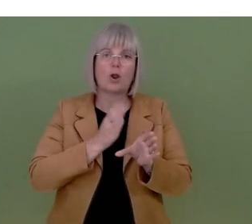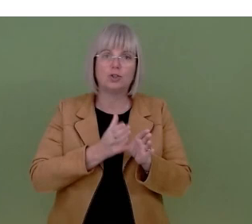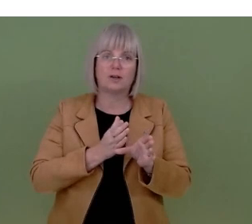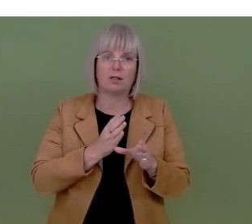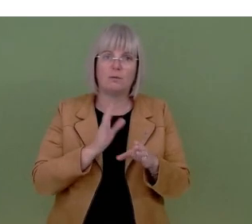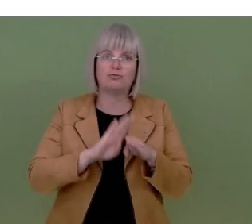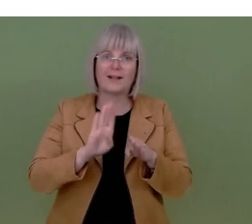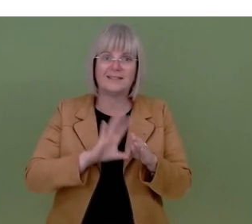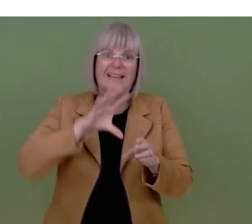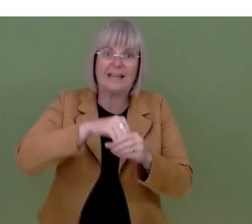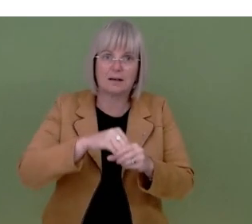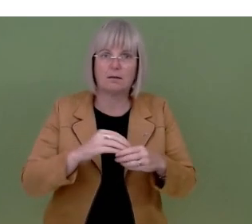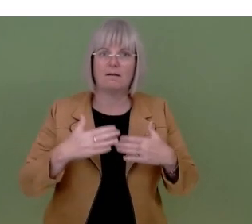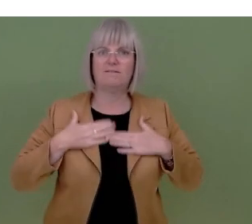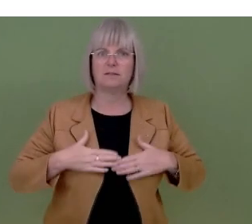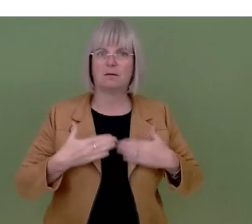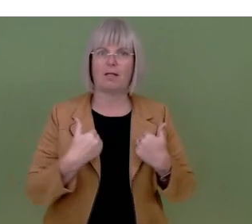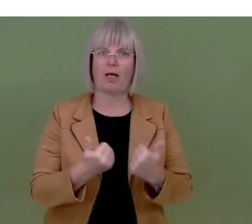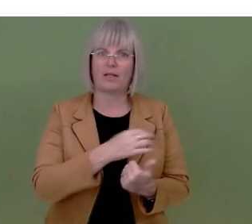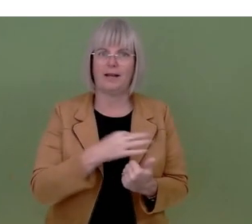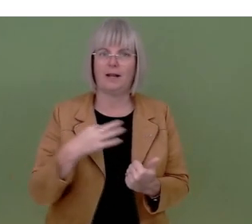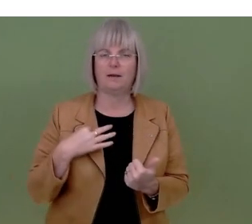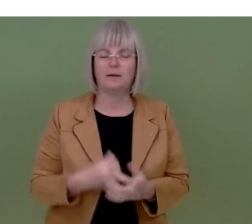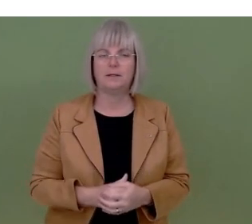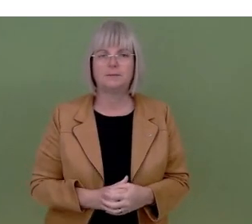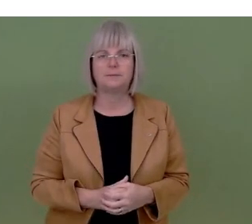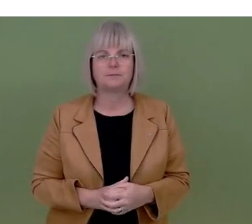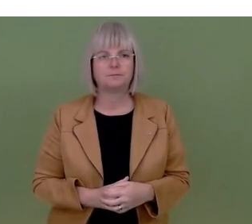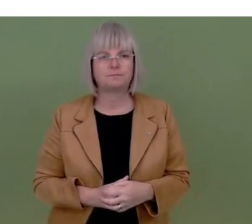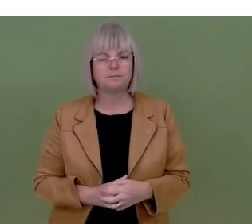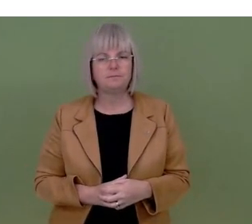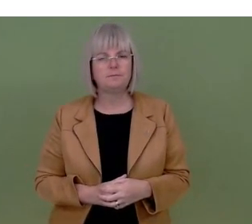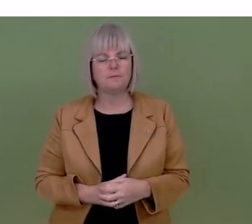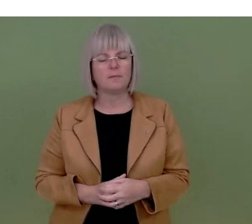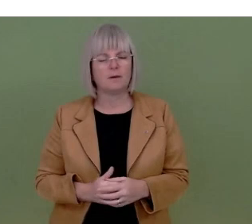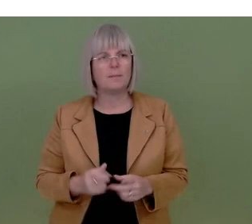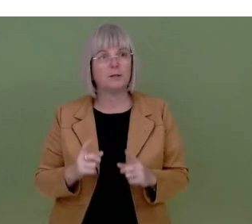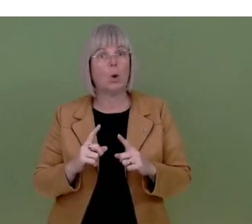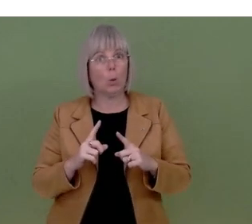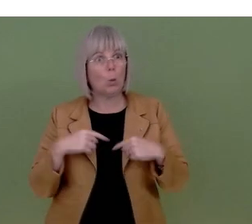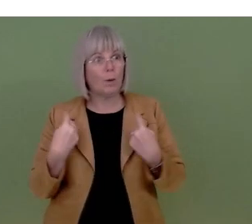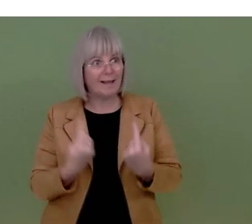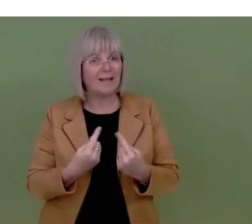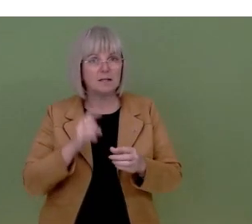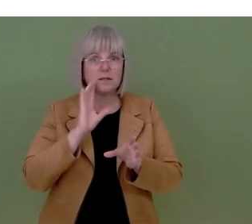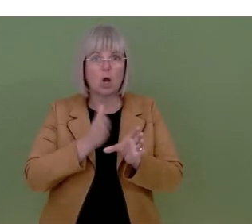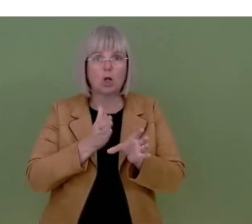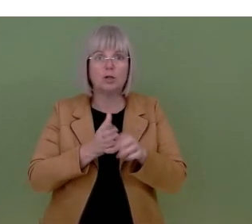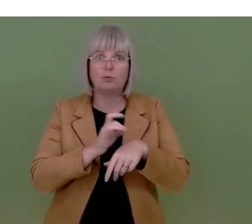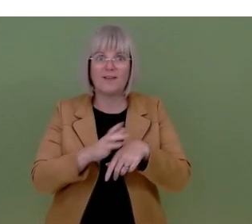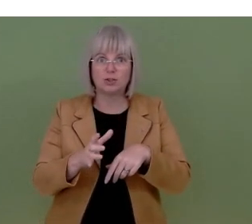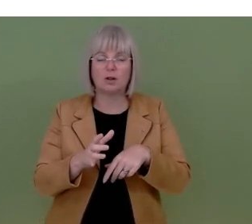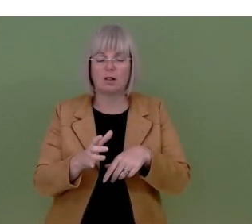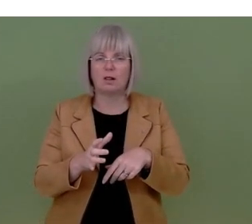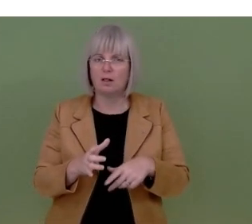It really is high time that we, as psychological professionals working